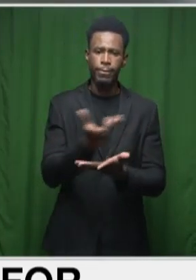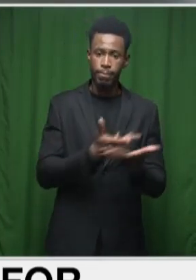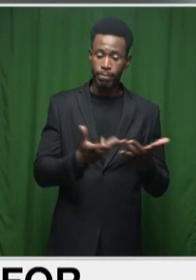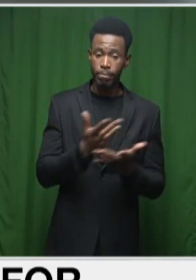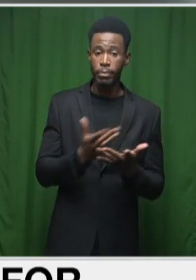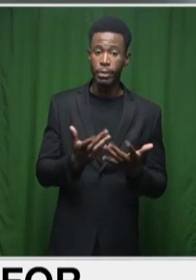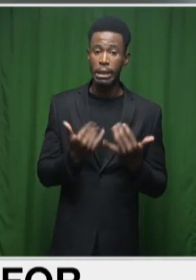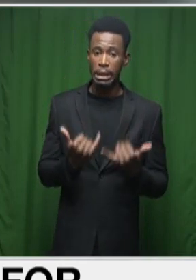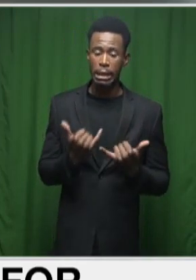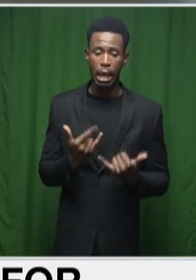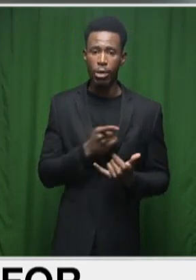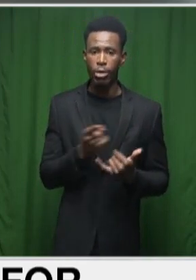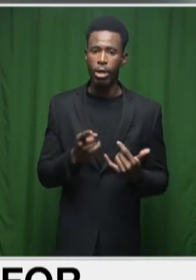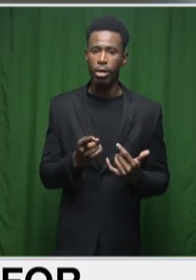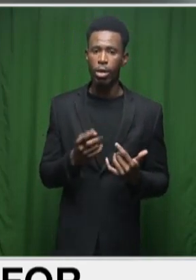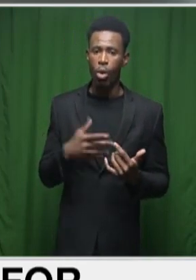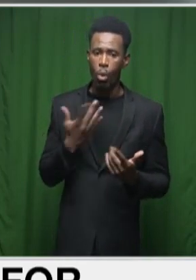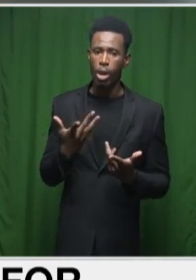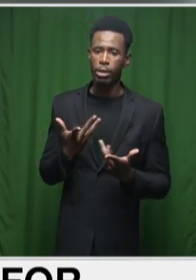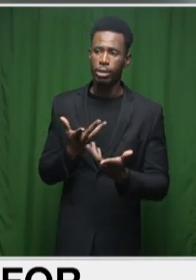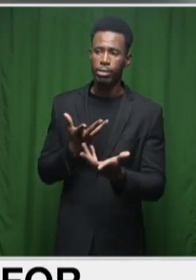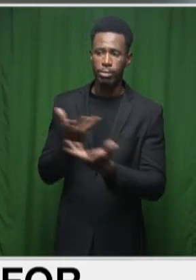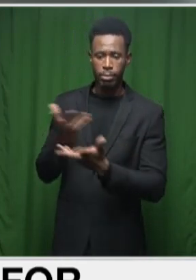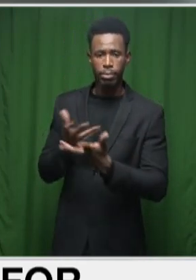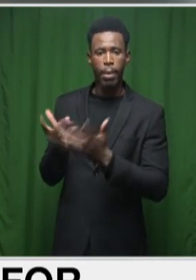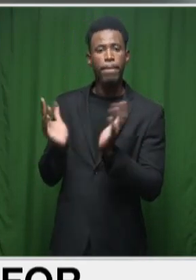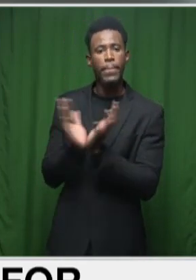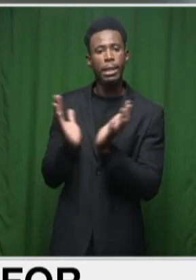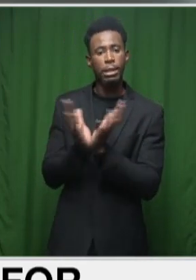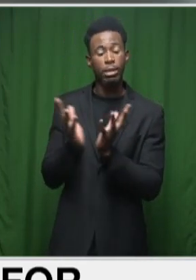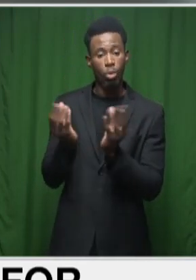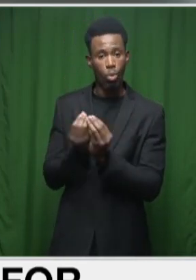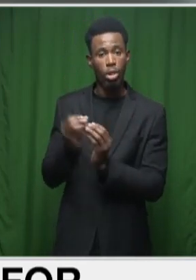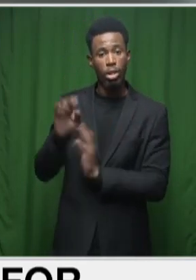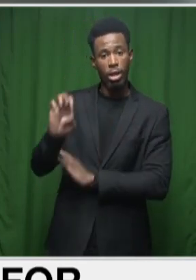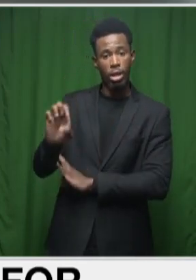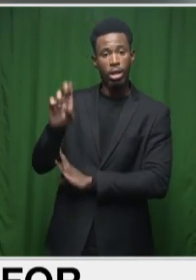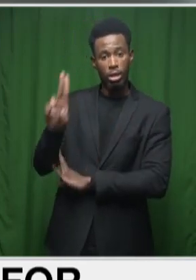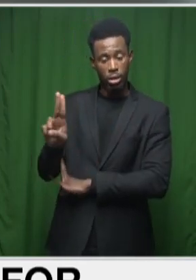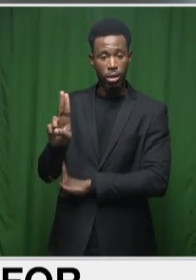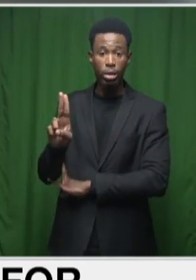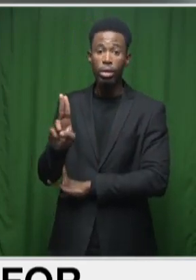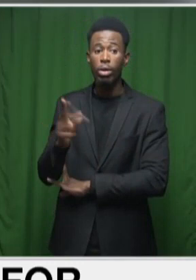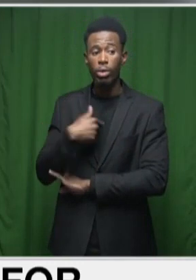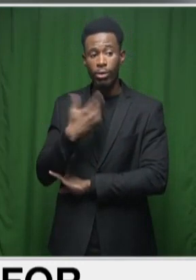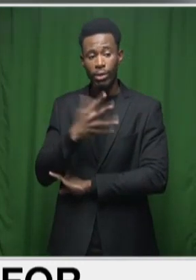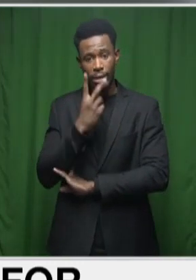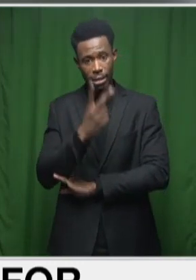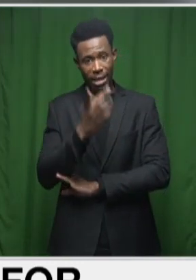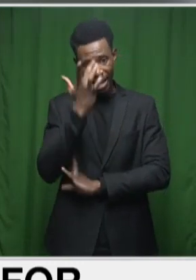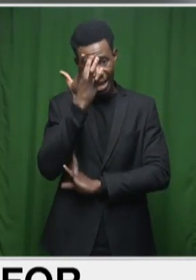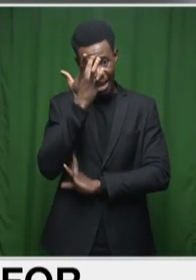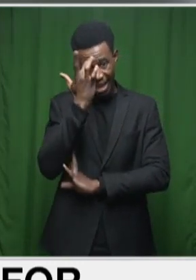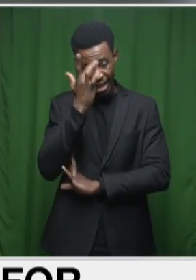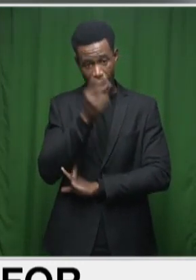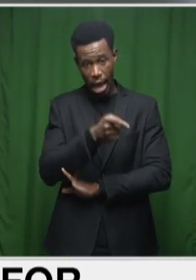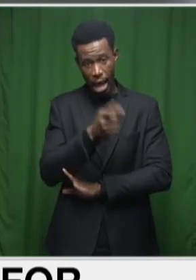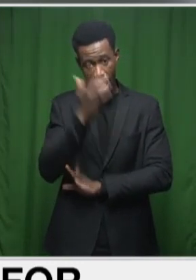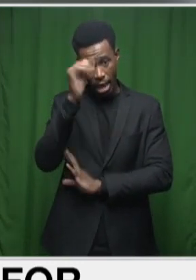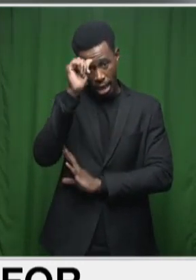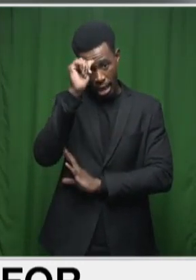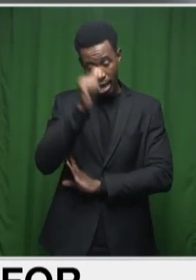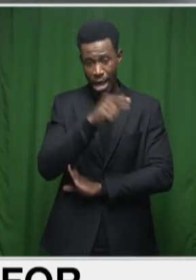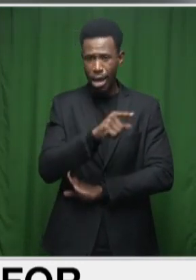forward to having an engagement with the EU. And we've seen other countries, for example, India, have been doing it. They're engaging